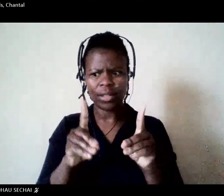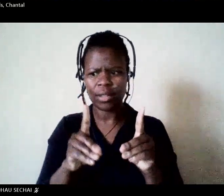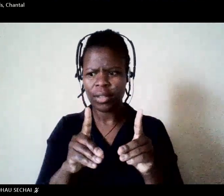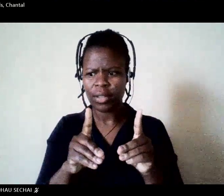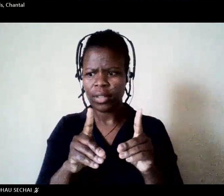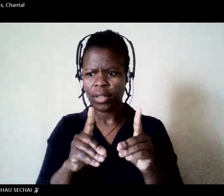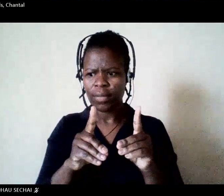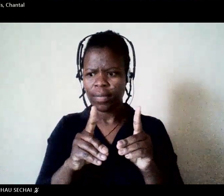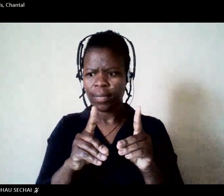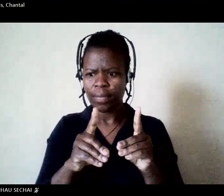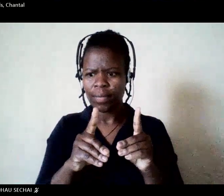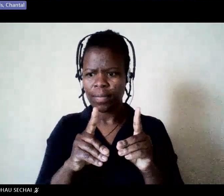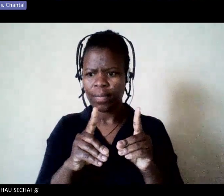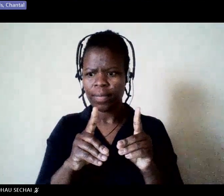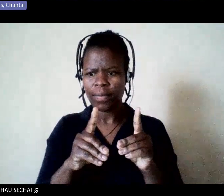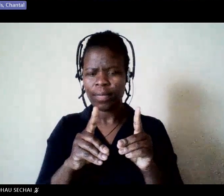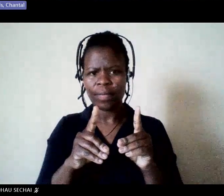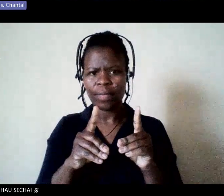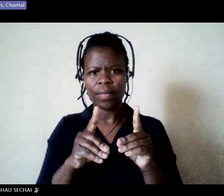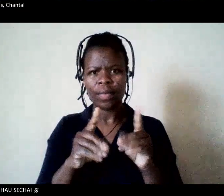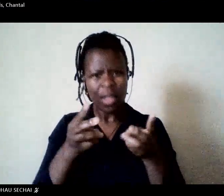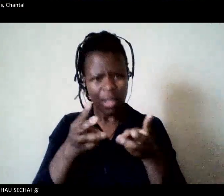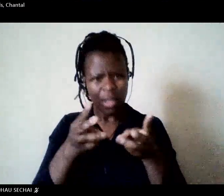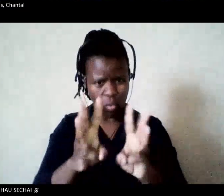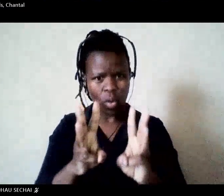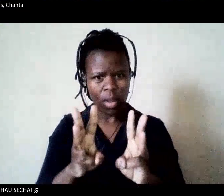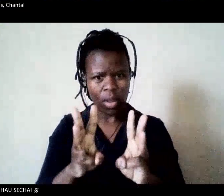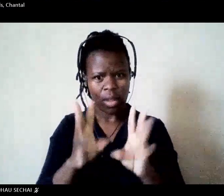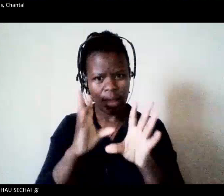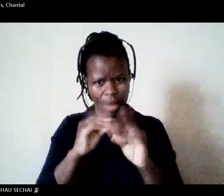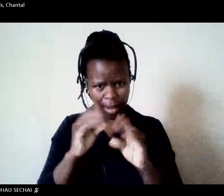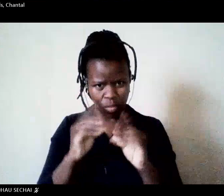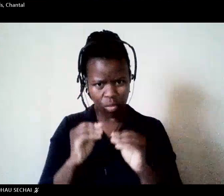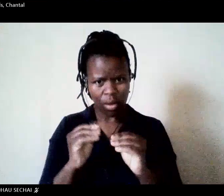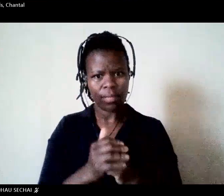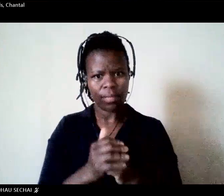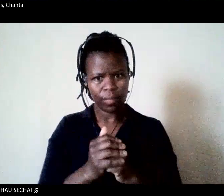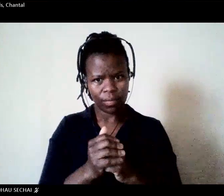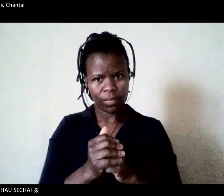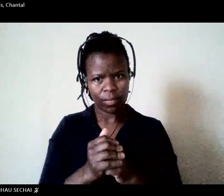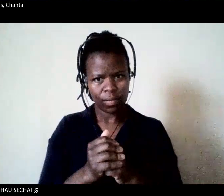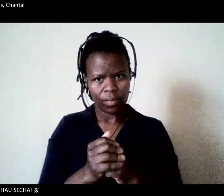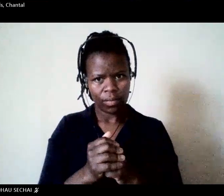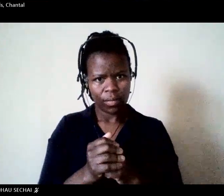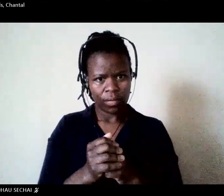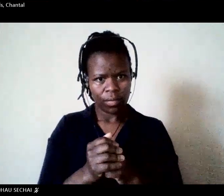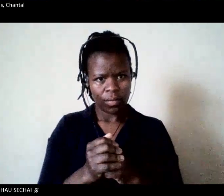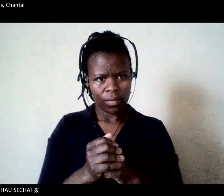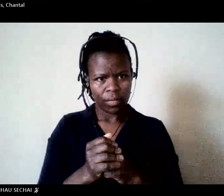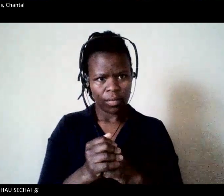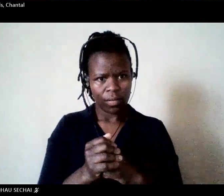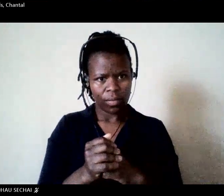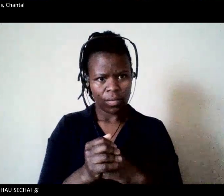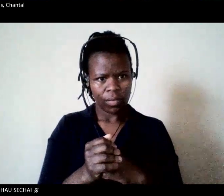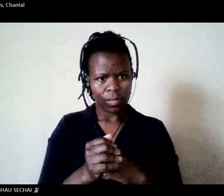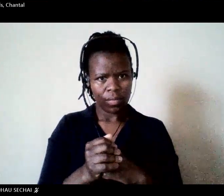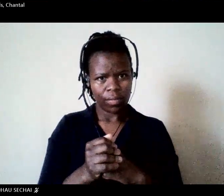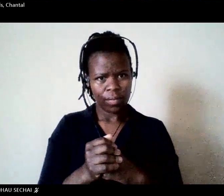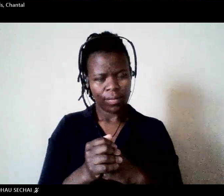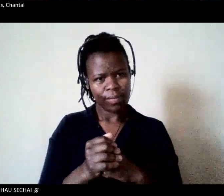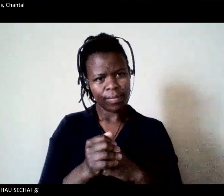way he framed it. I'm not putting it right. The way he put it is like the right to